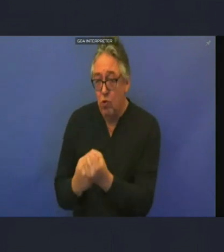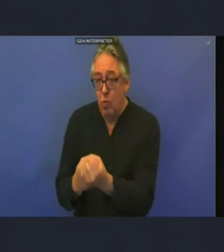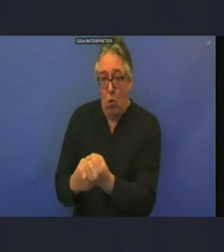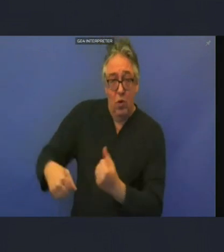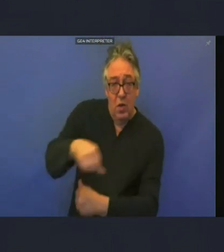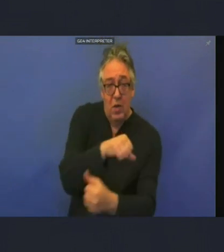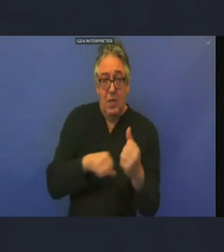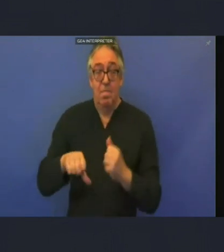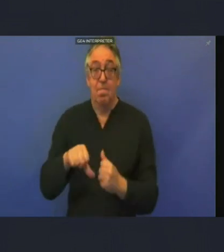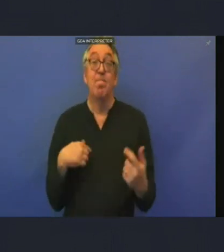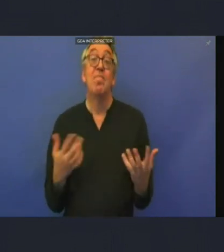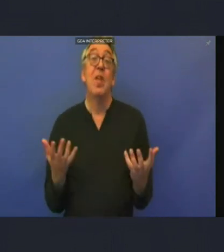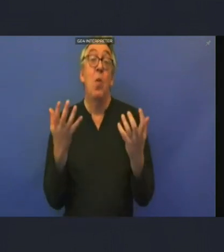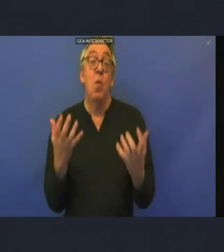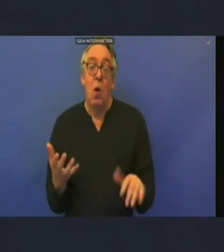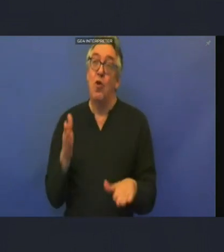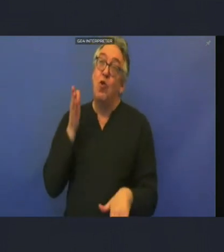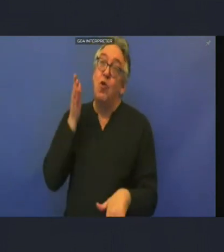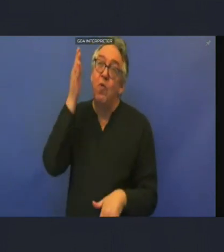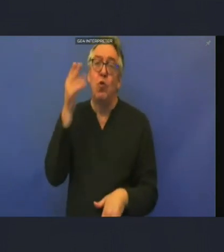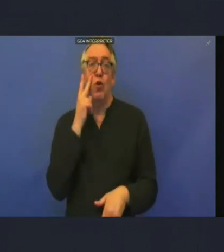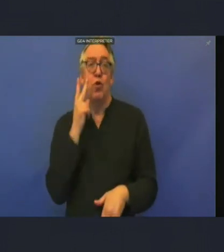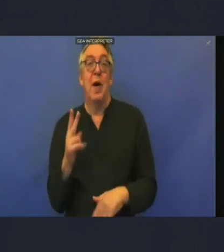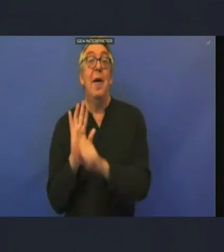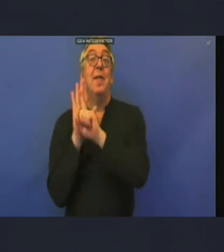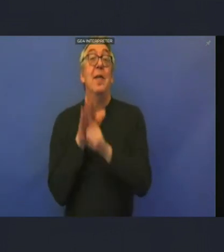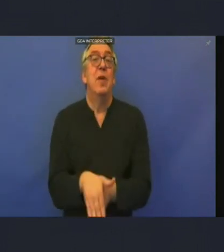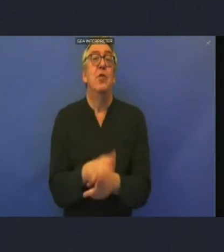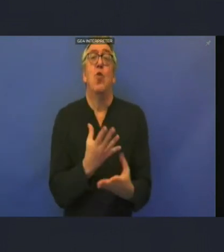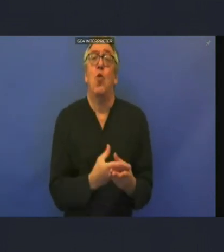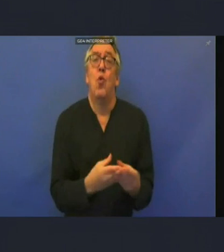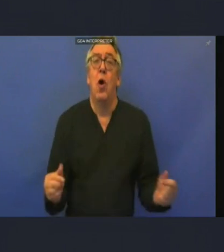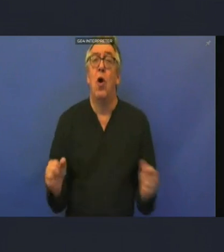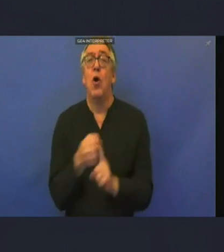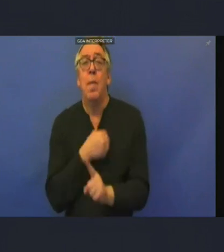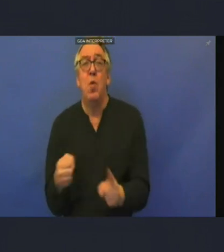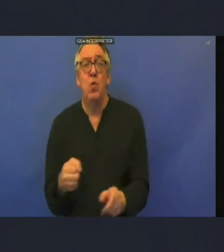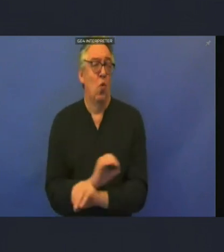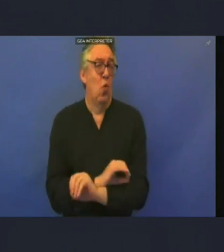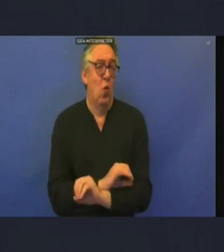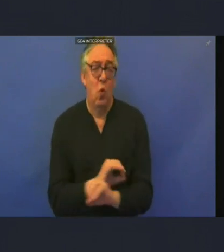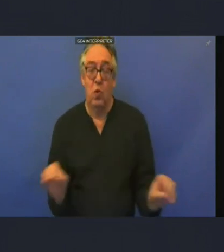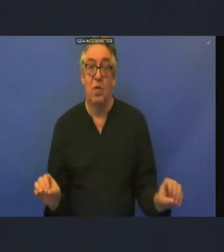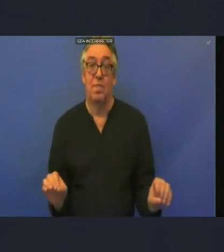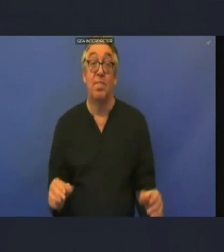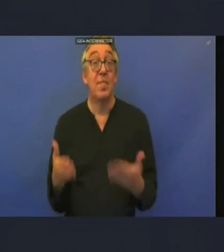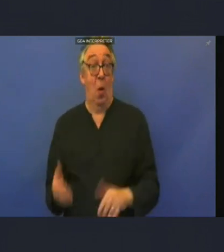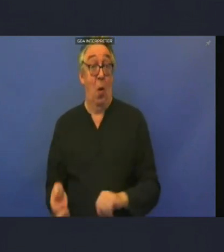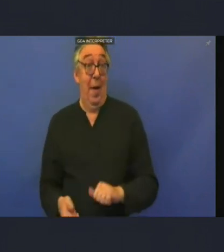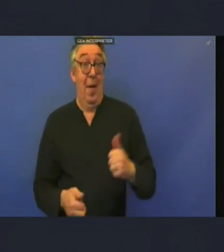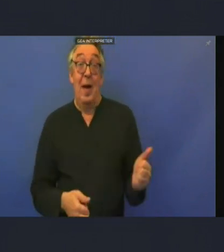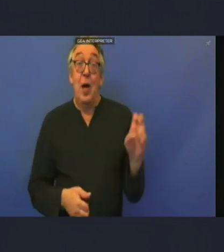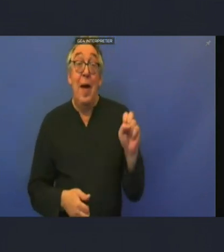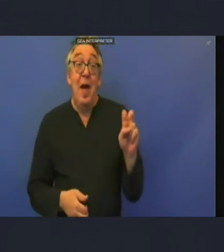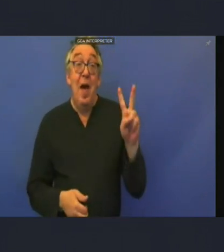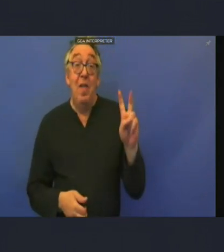and intolerance and abuse. Thank you. And we have Eva, who I don't see in the room. I hope she's here